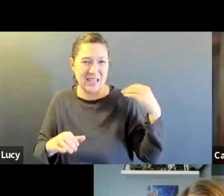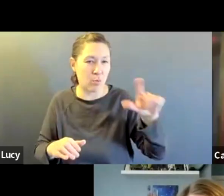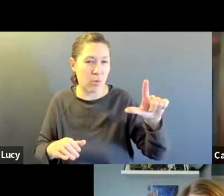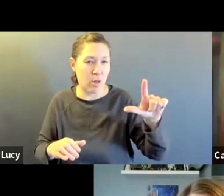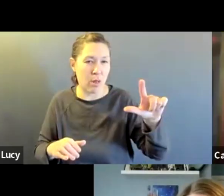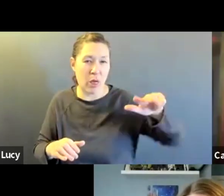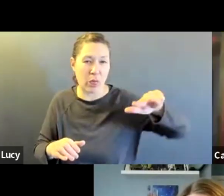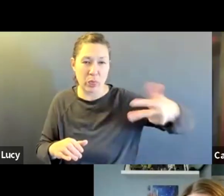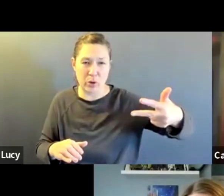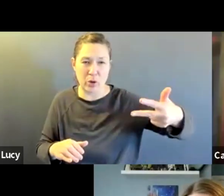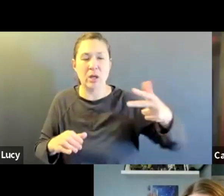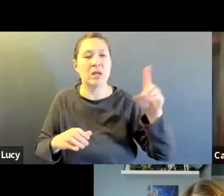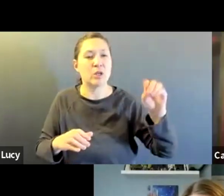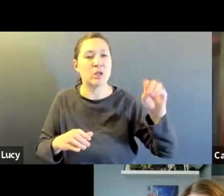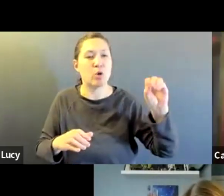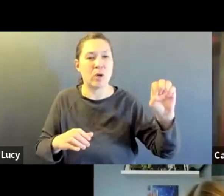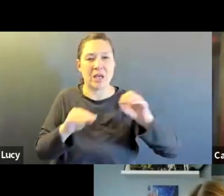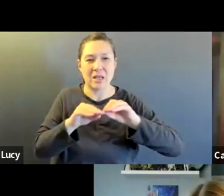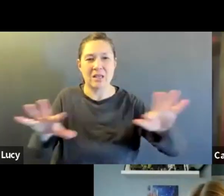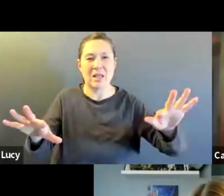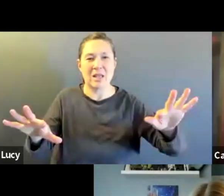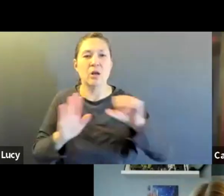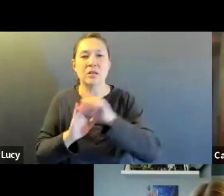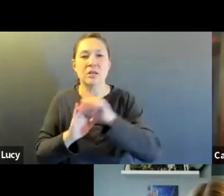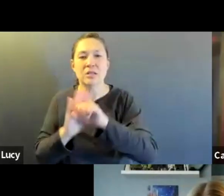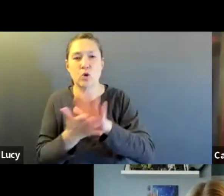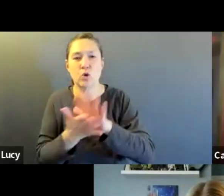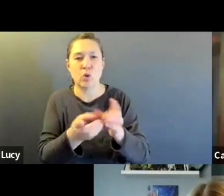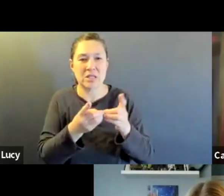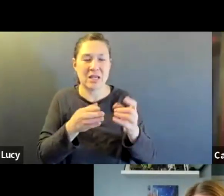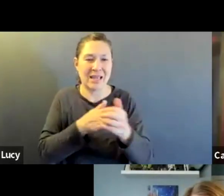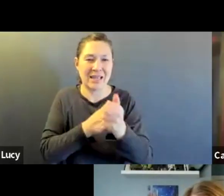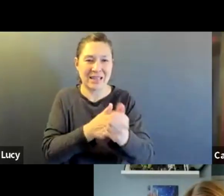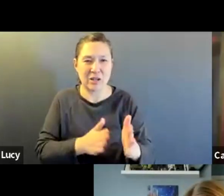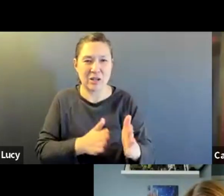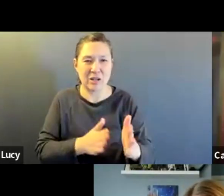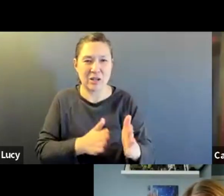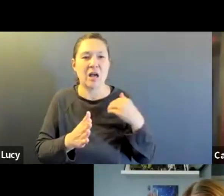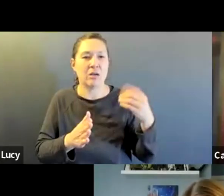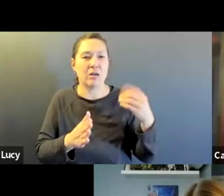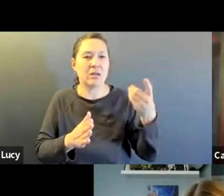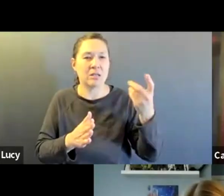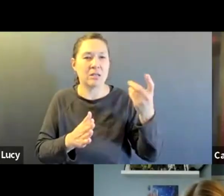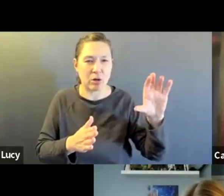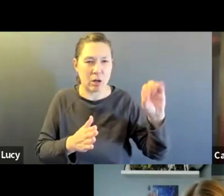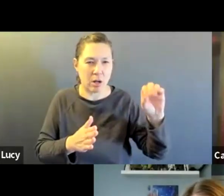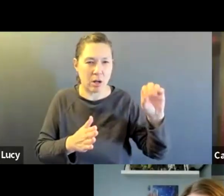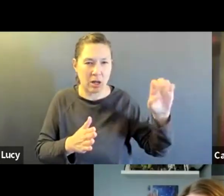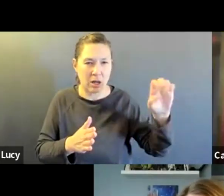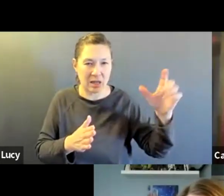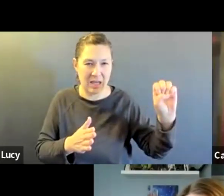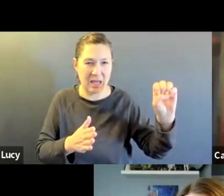sent a Dear Colleague letter to state and school district leaders, asking them to confirm the elimination